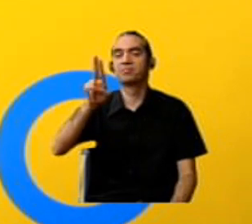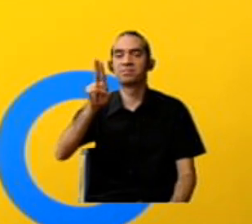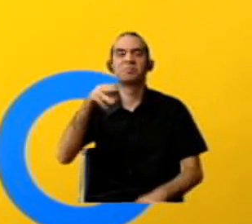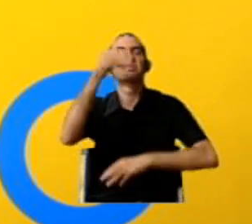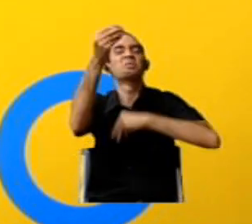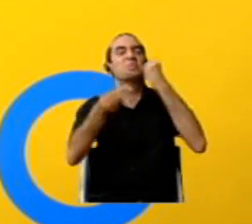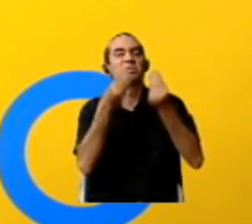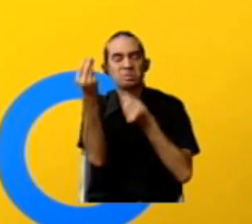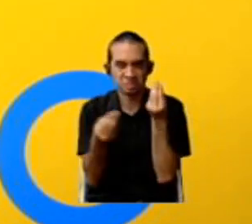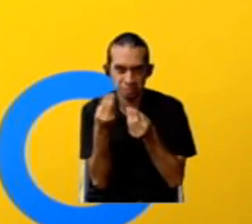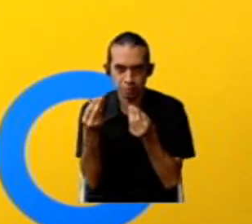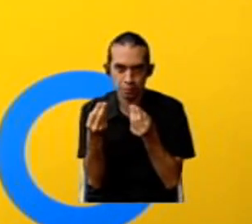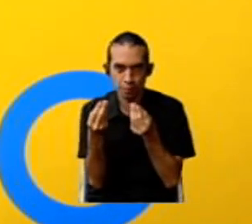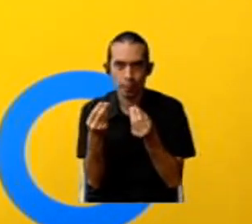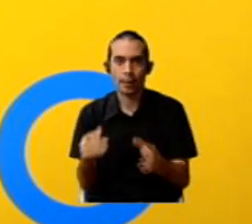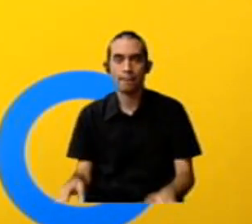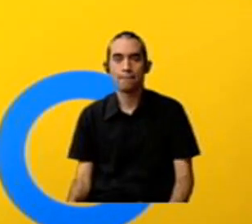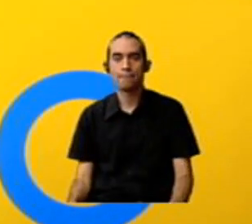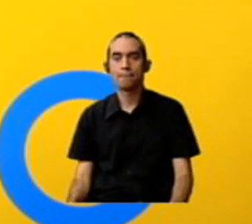do?